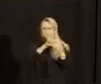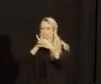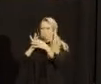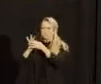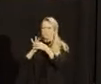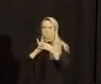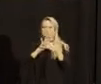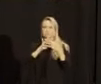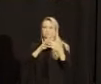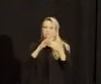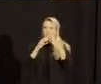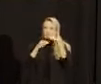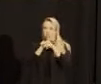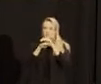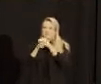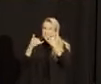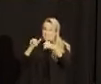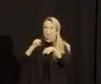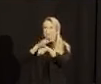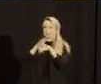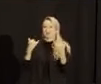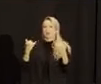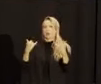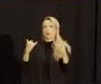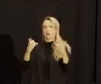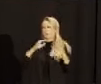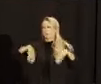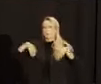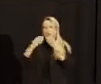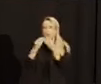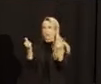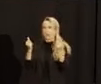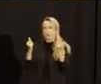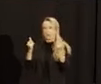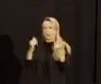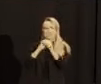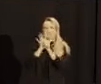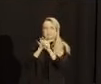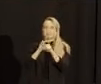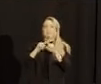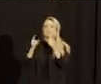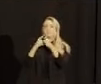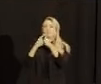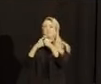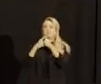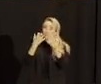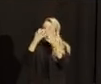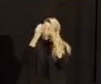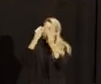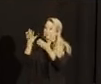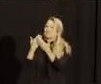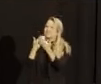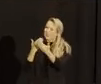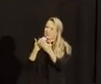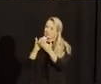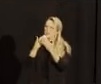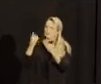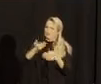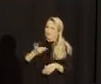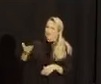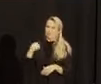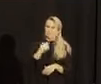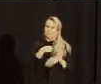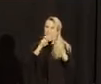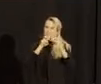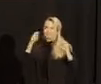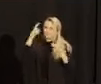I answer your question, I do want to just acknowledge and say thank you for having us here, and thank